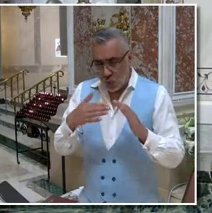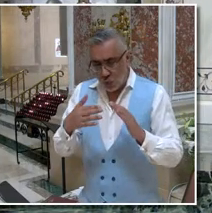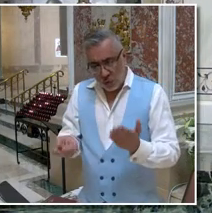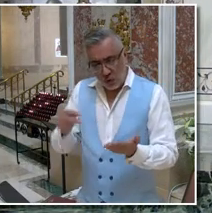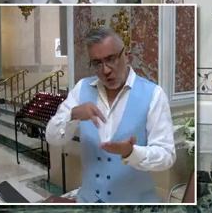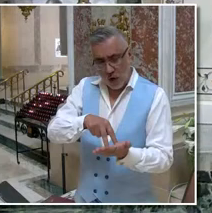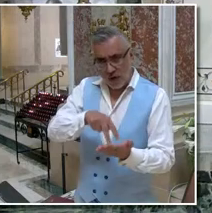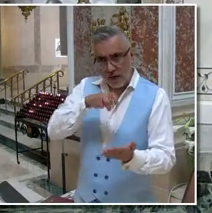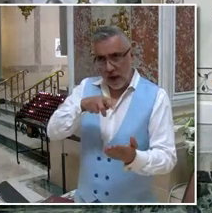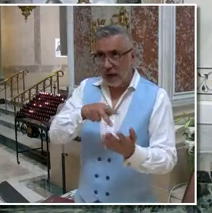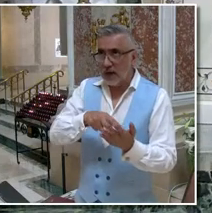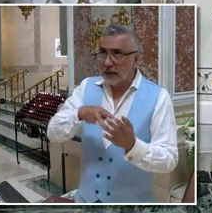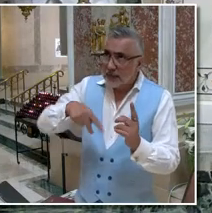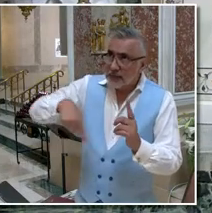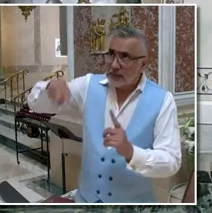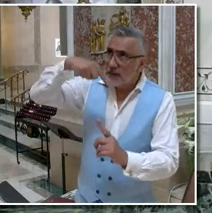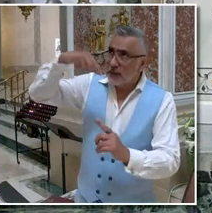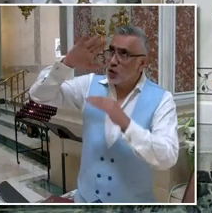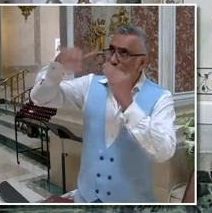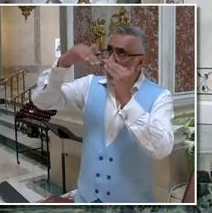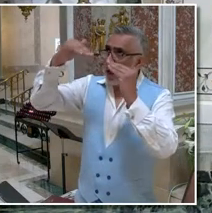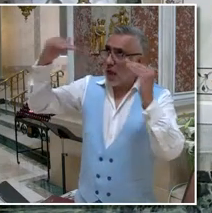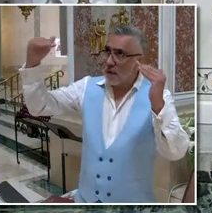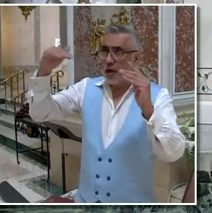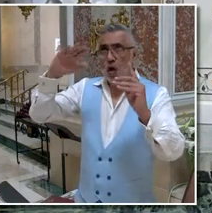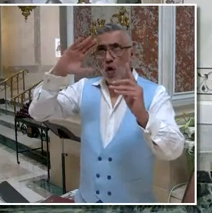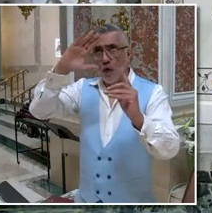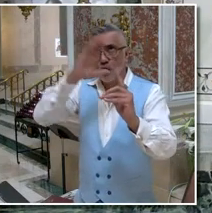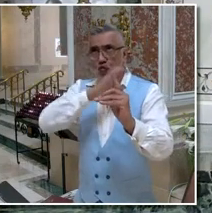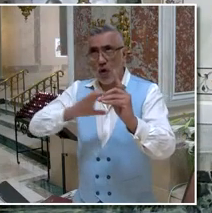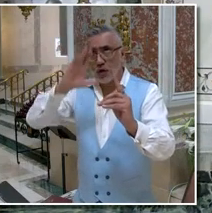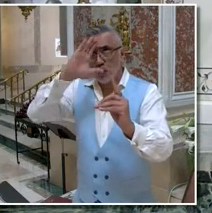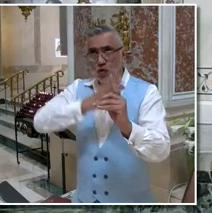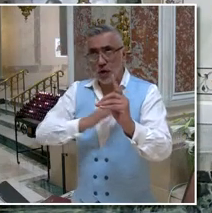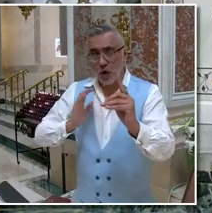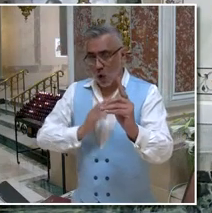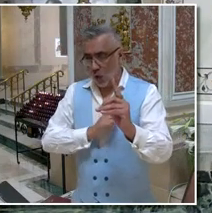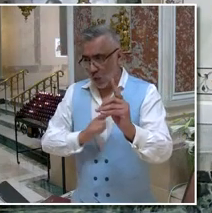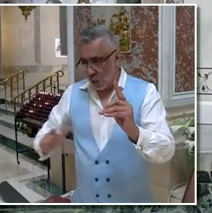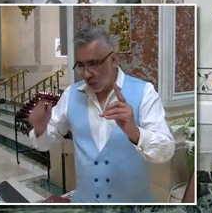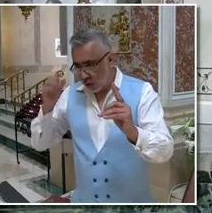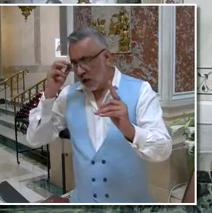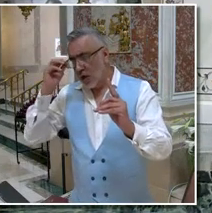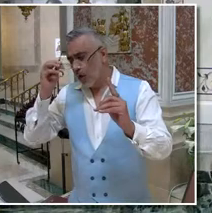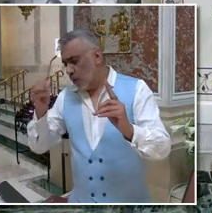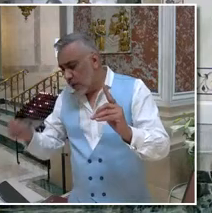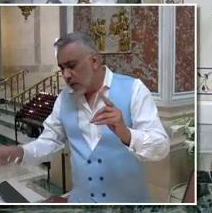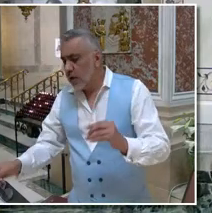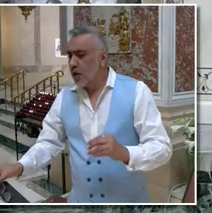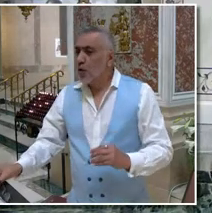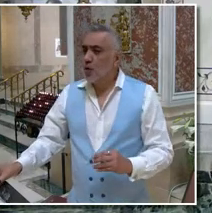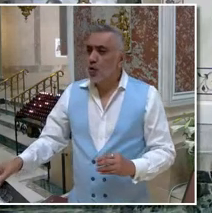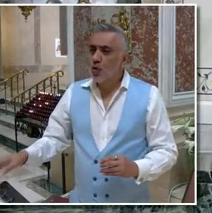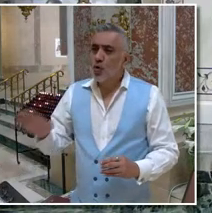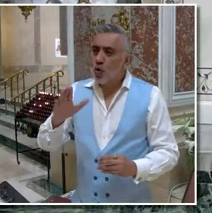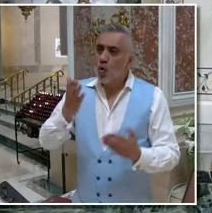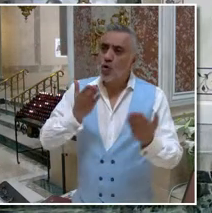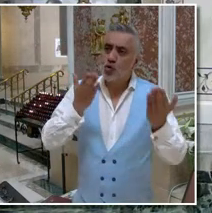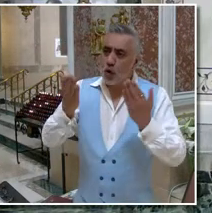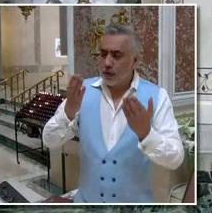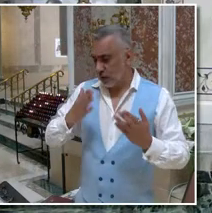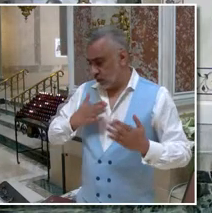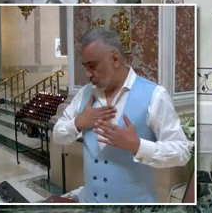glorious ascension into heaven of Christ, your Son, our Lord, we, your servants and your holy